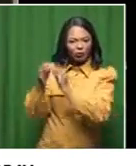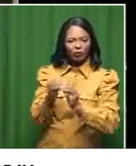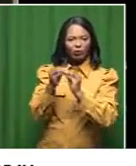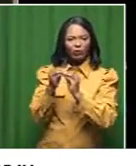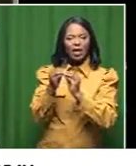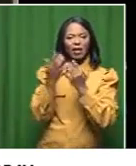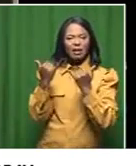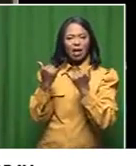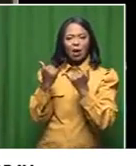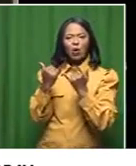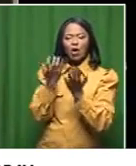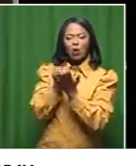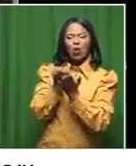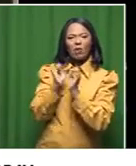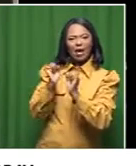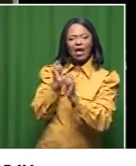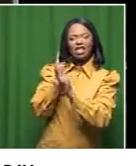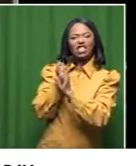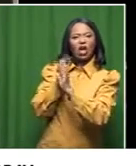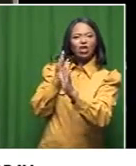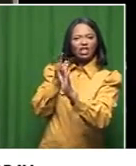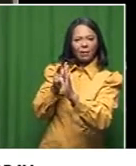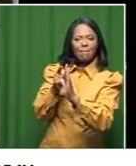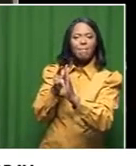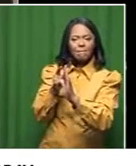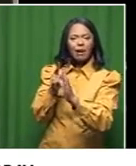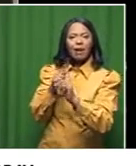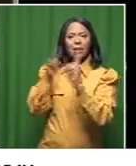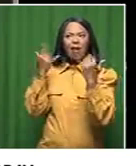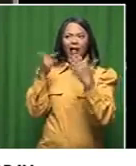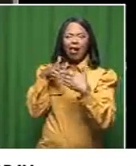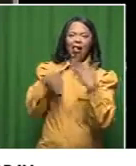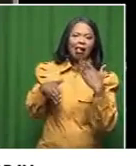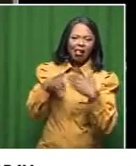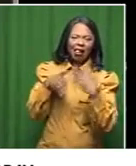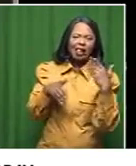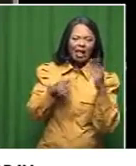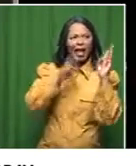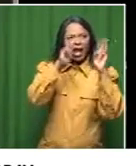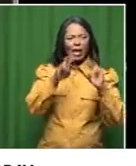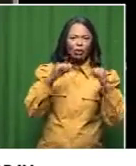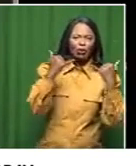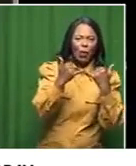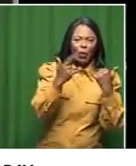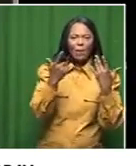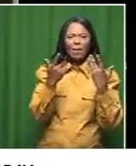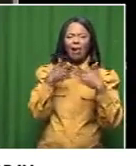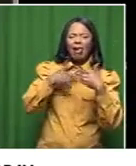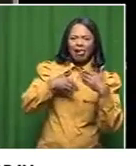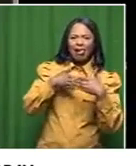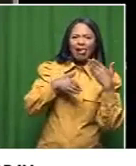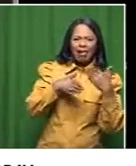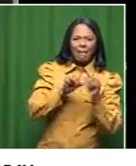the township economy. Now, against a backdrop that we've sketched already with Eskom and the effects that this has had